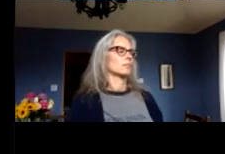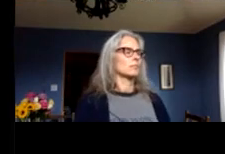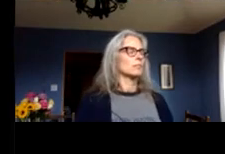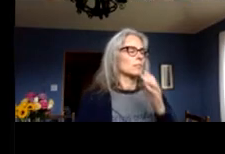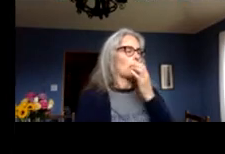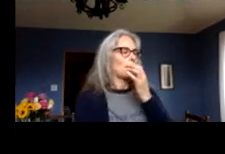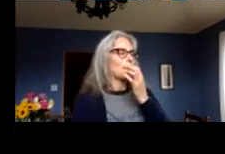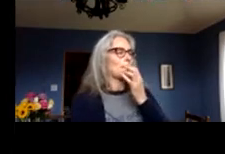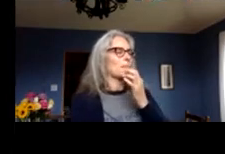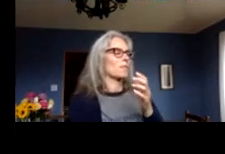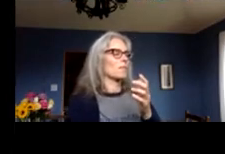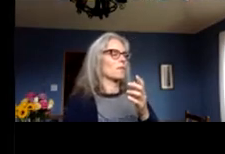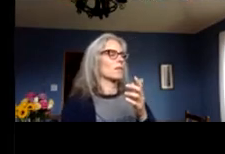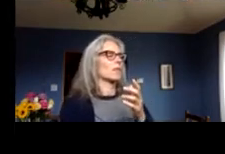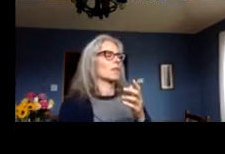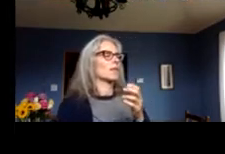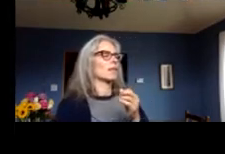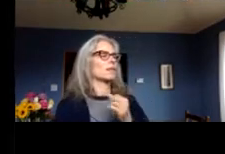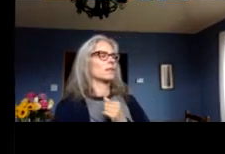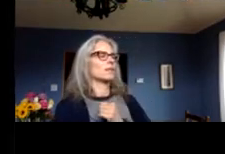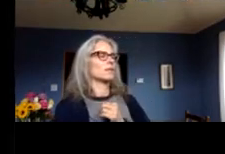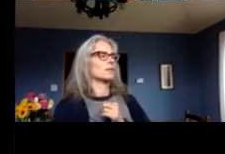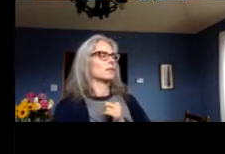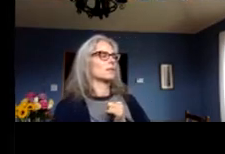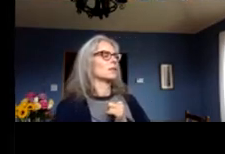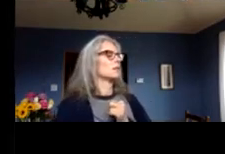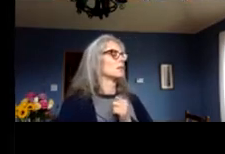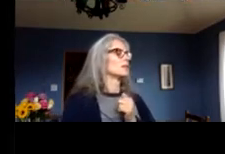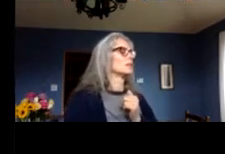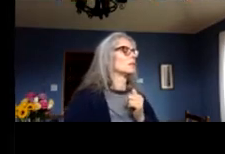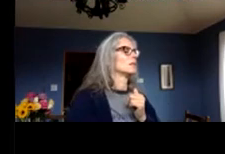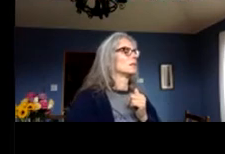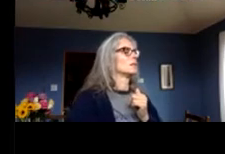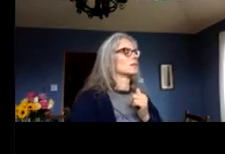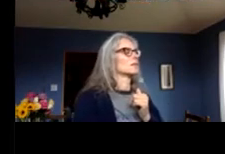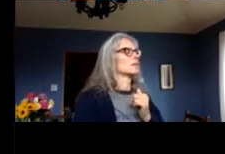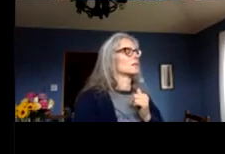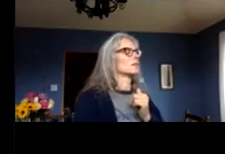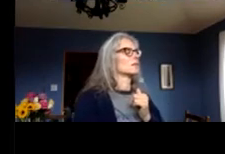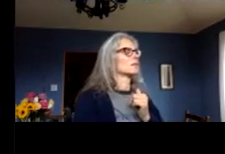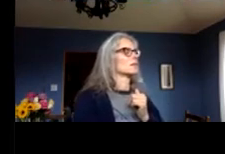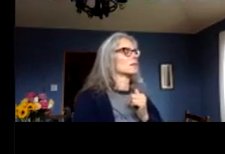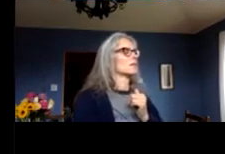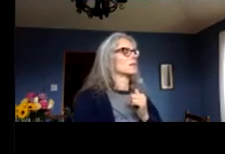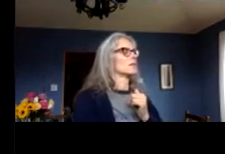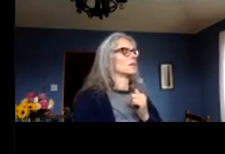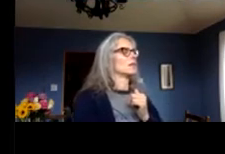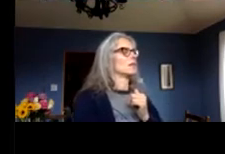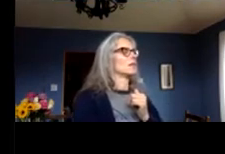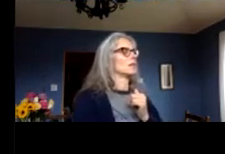here. You've done a great job listening for so long. I want to give you a few minutes again to kind of stand up and